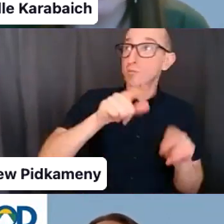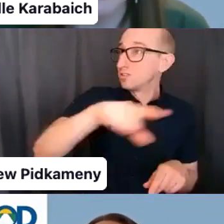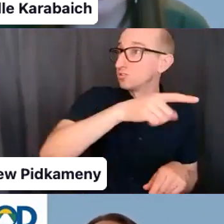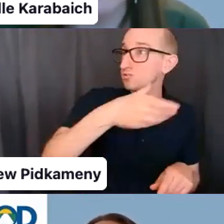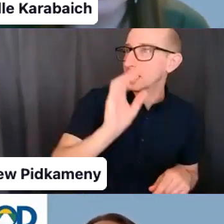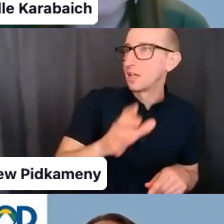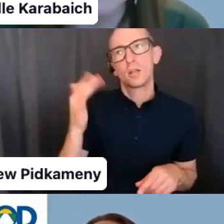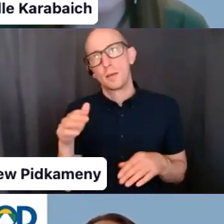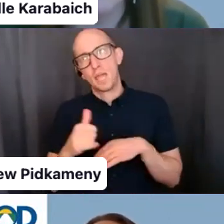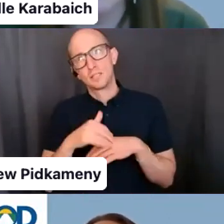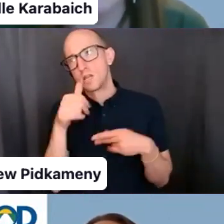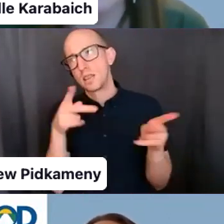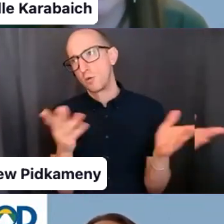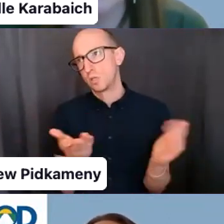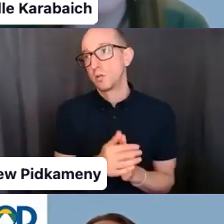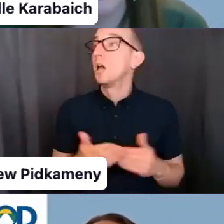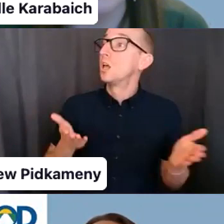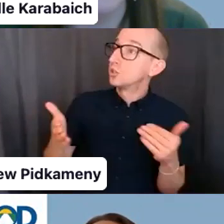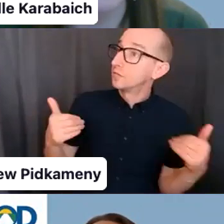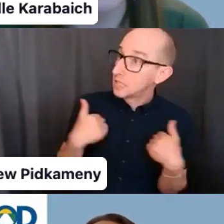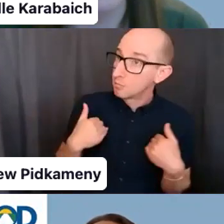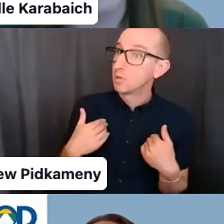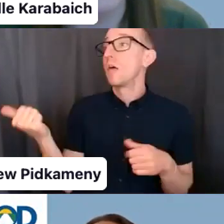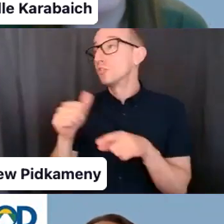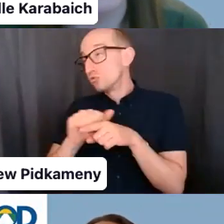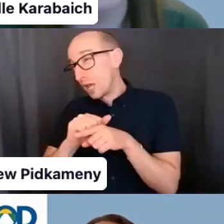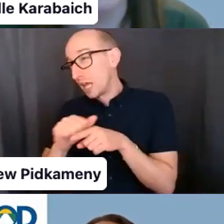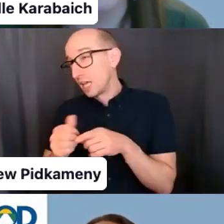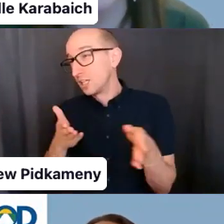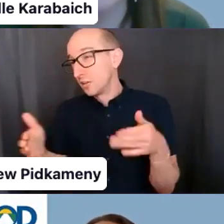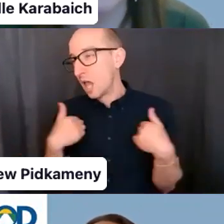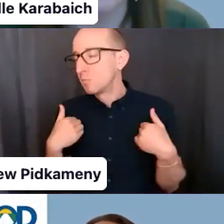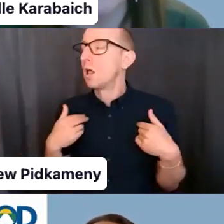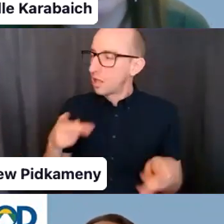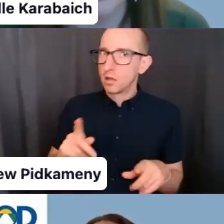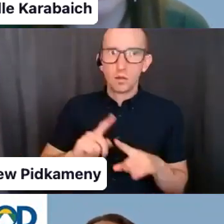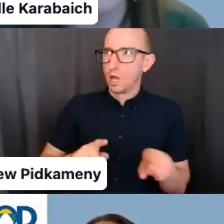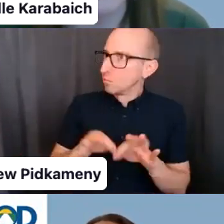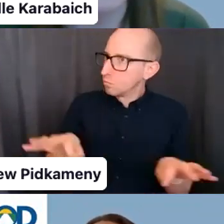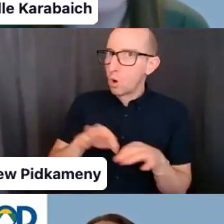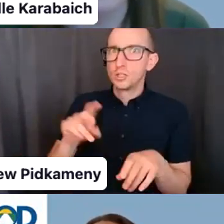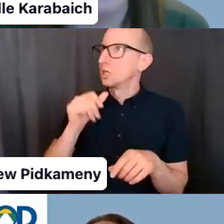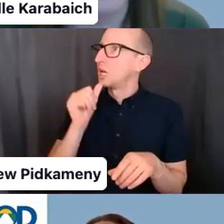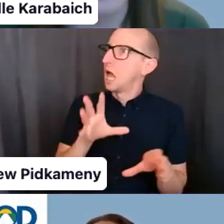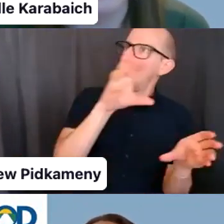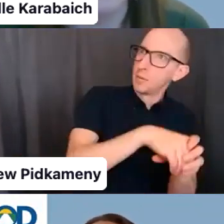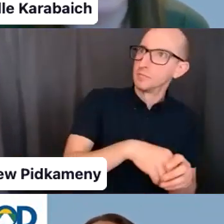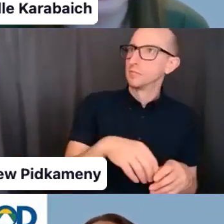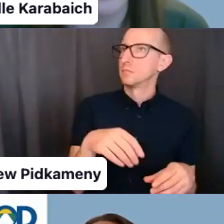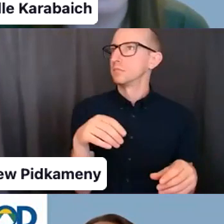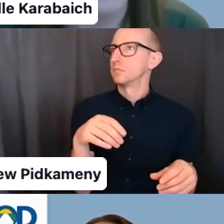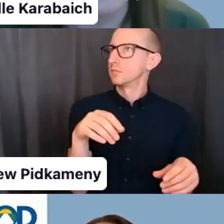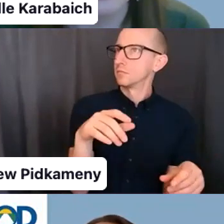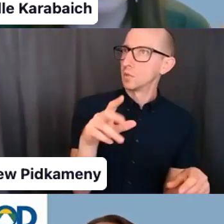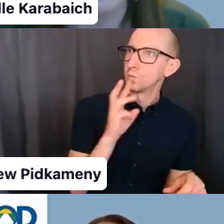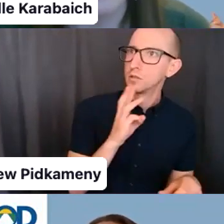allowed. Service animals and those in training are allowed, but it's really important that the dog does not go into the water or relieve itself within 20 yards of the